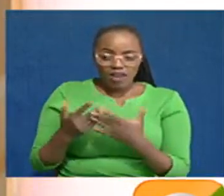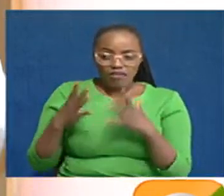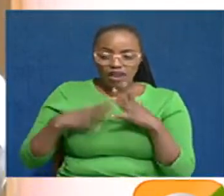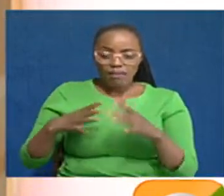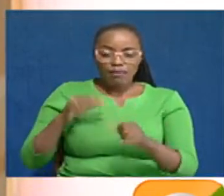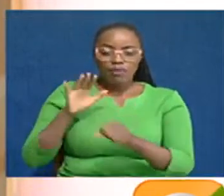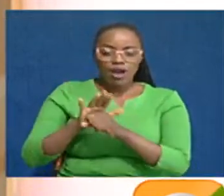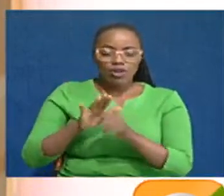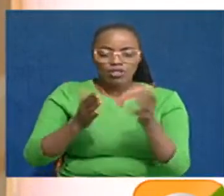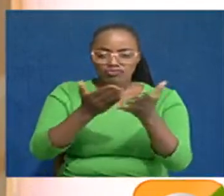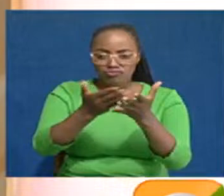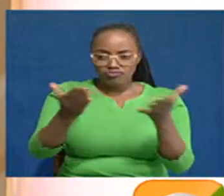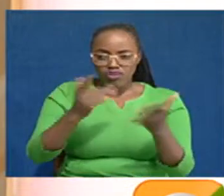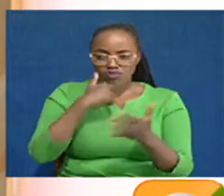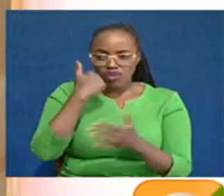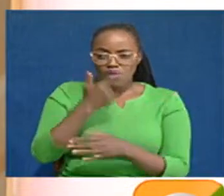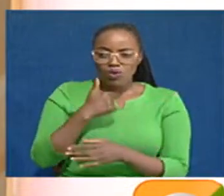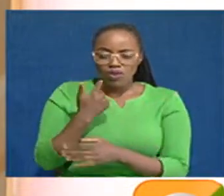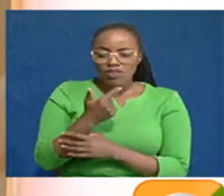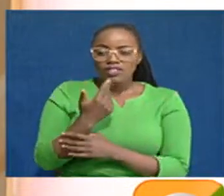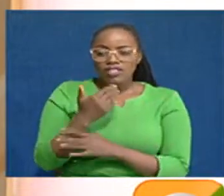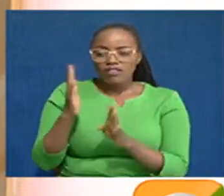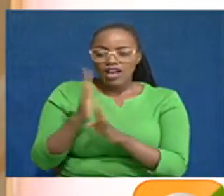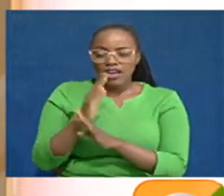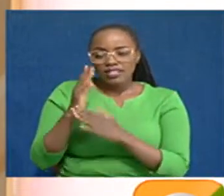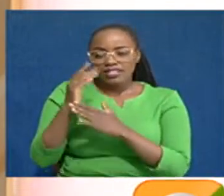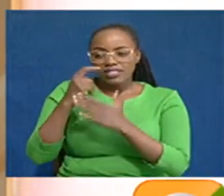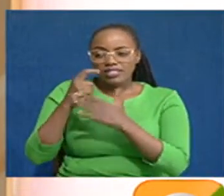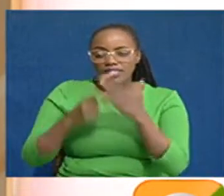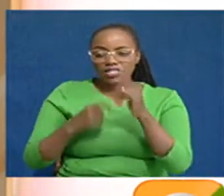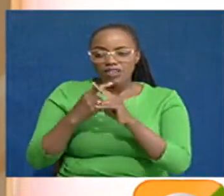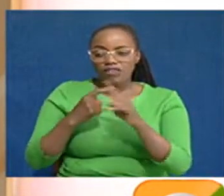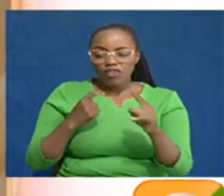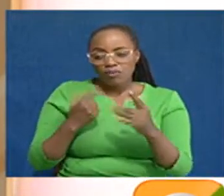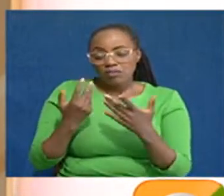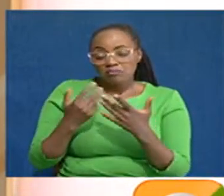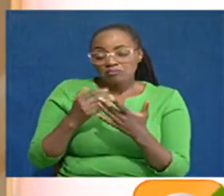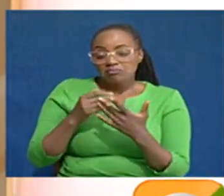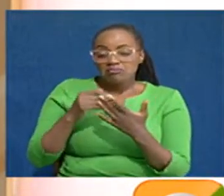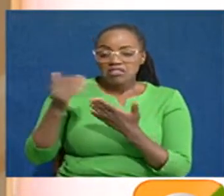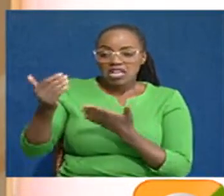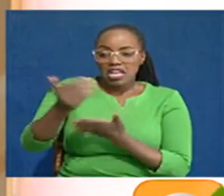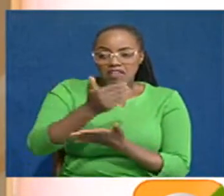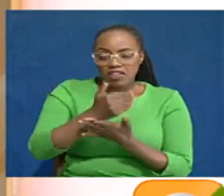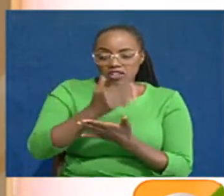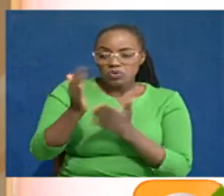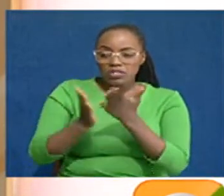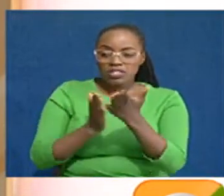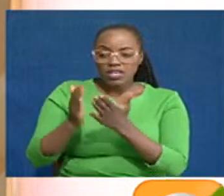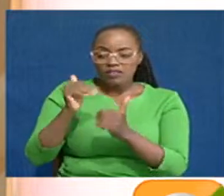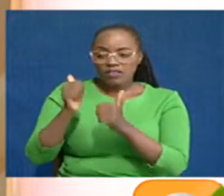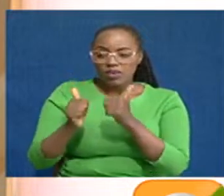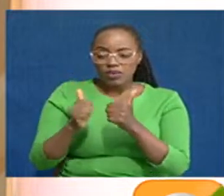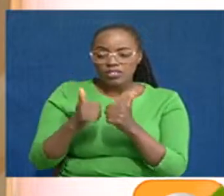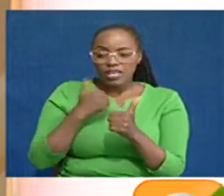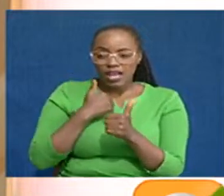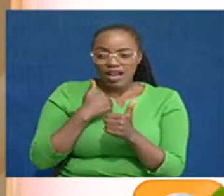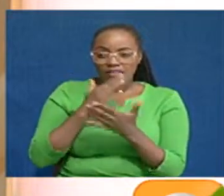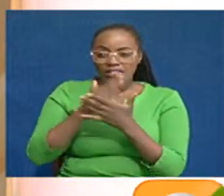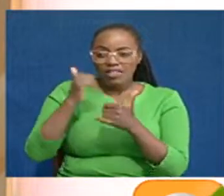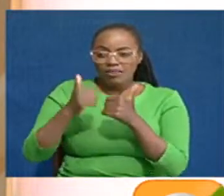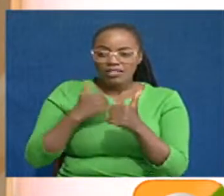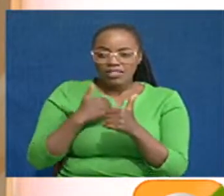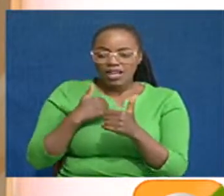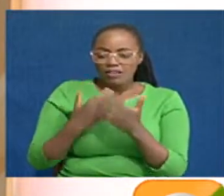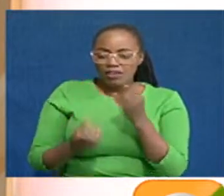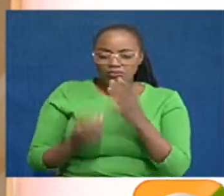out there hiding taxes from the Revenue Service, in my view, is not going to be, rather, it's not something that is borne by